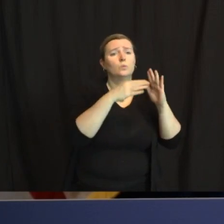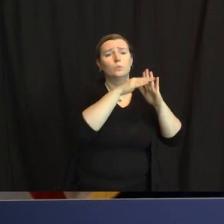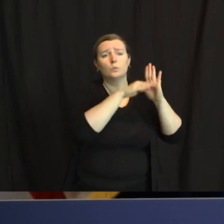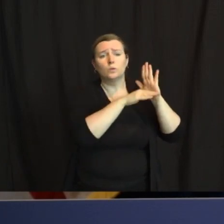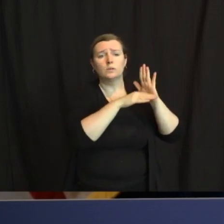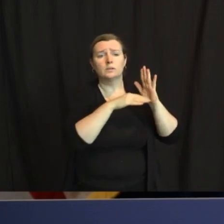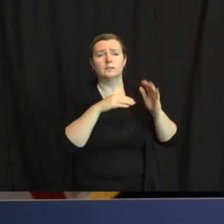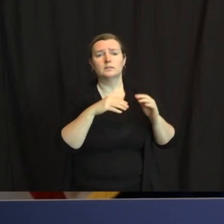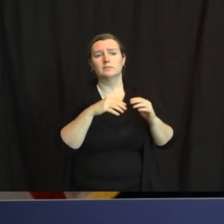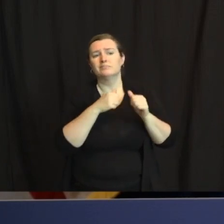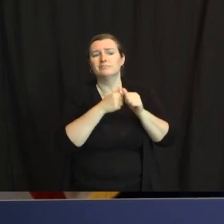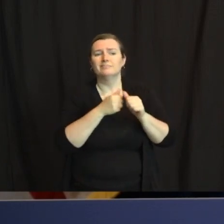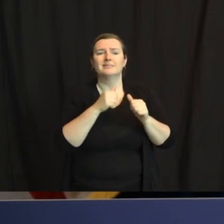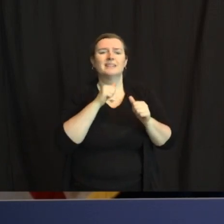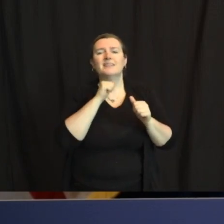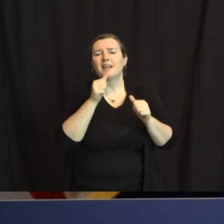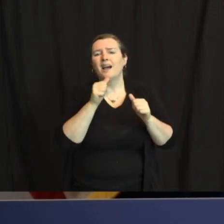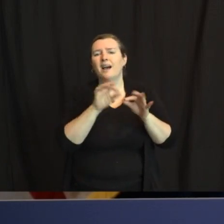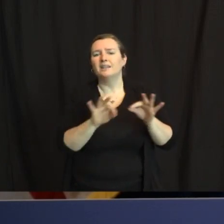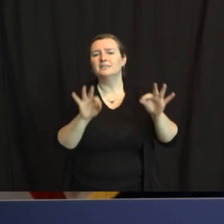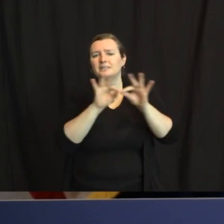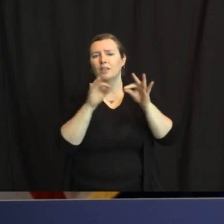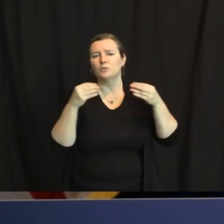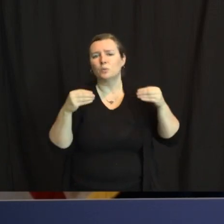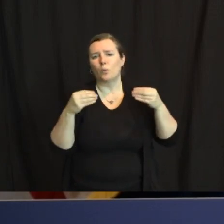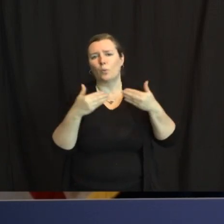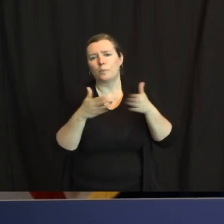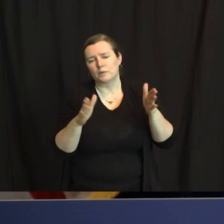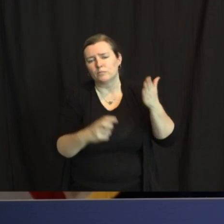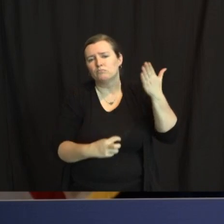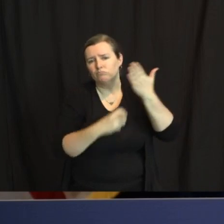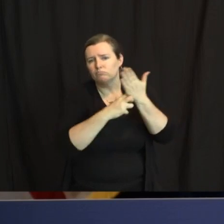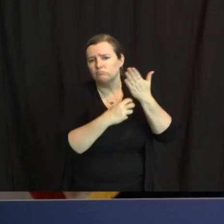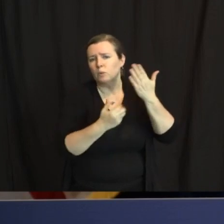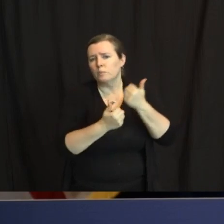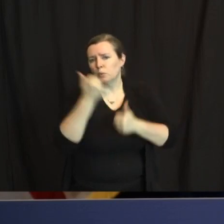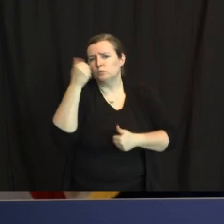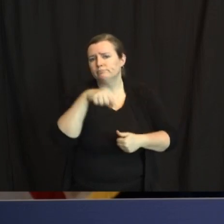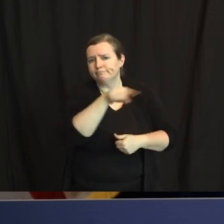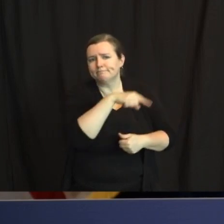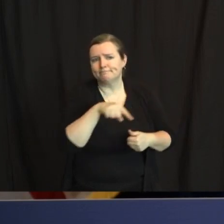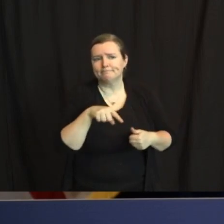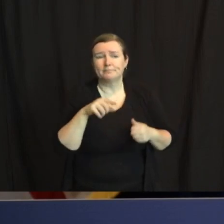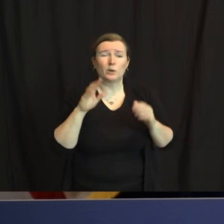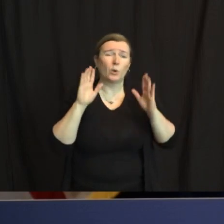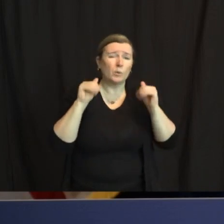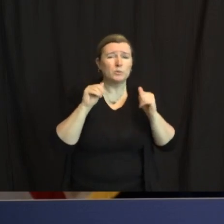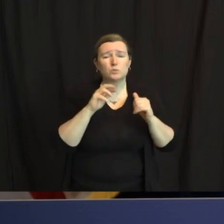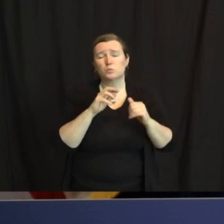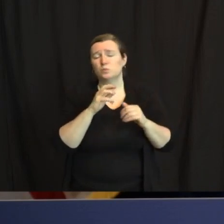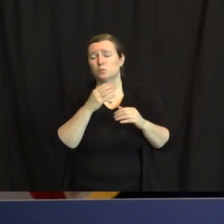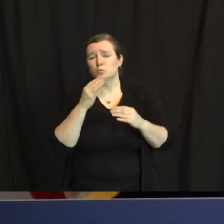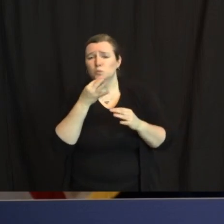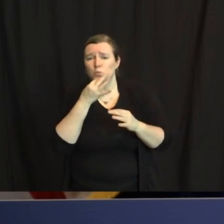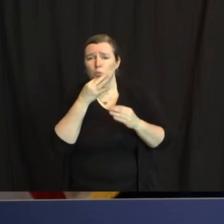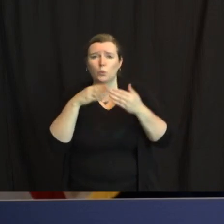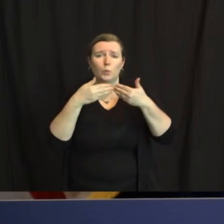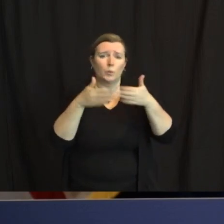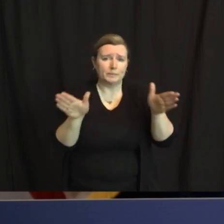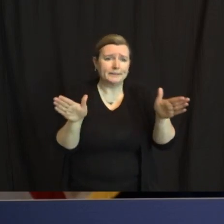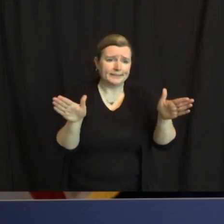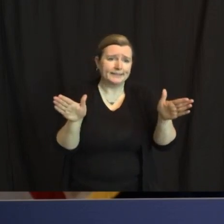open. And we just have to say that. Nothing has changed. I hope it can change. I hope it'll change sooner than later. No one would be